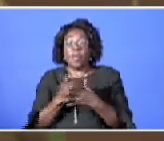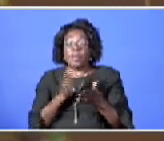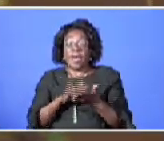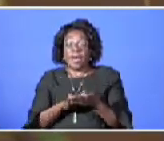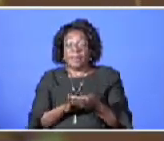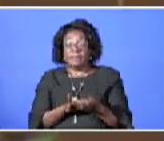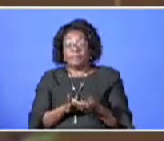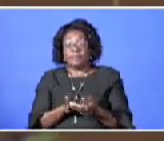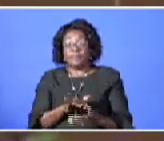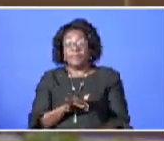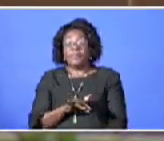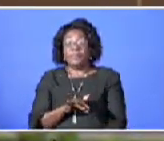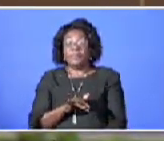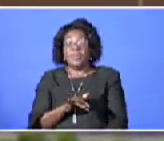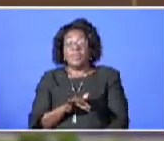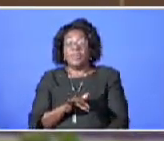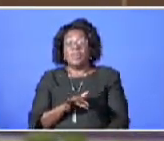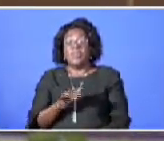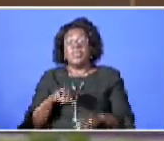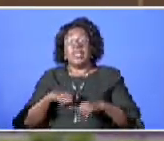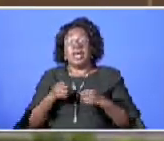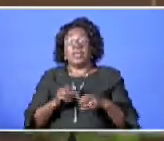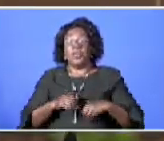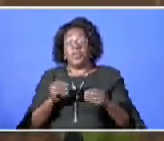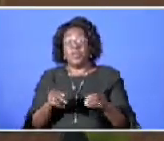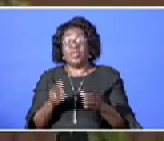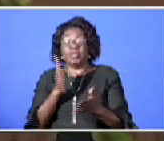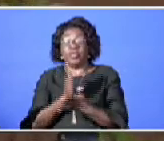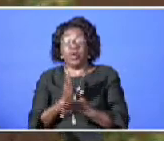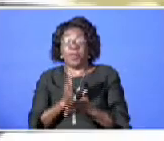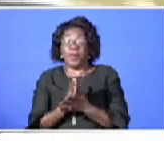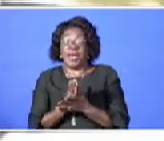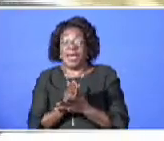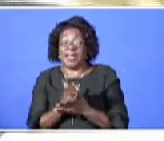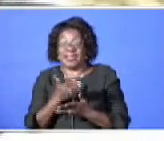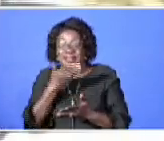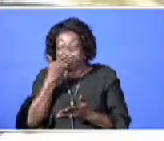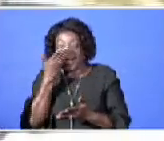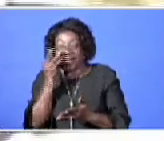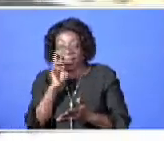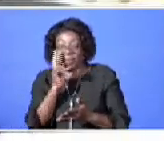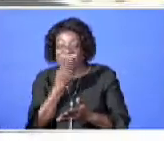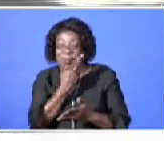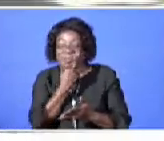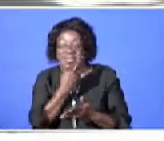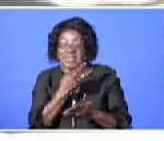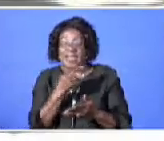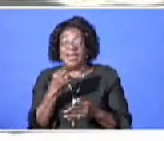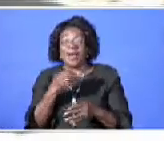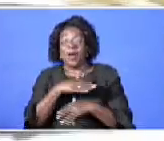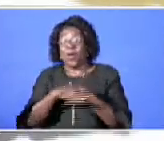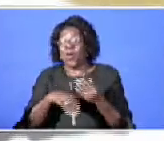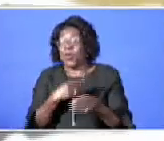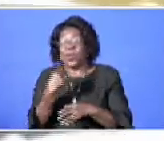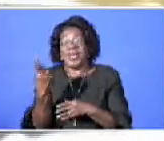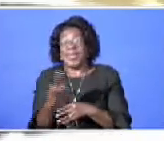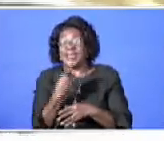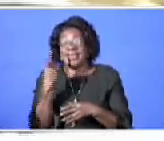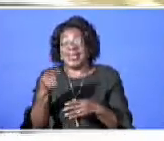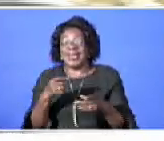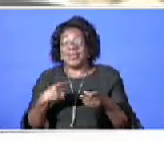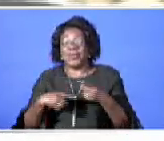Leah now has the opportunity to stop and smell the roses. It was always, I have to go to work, or I'm too